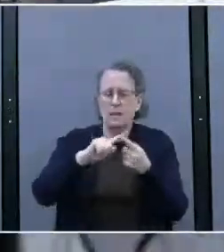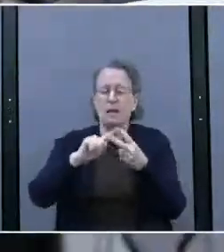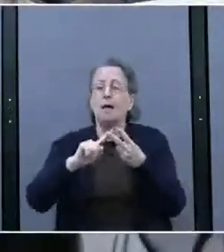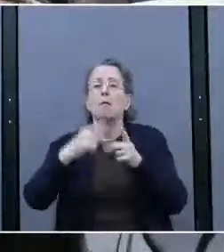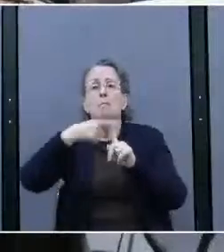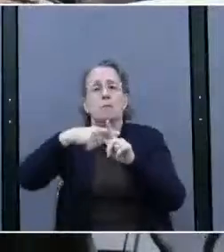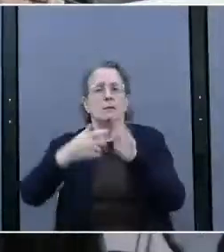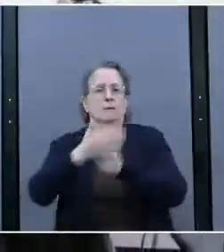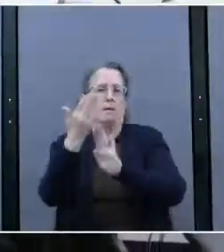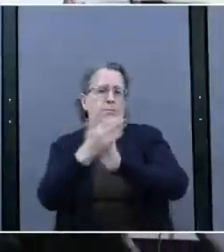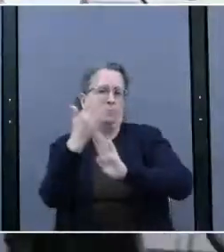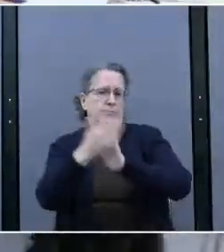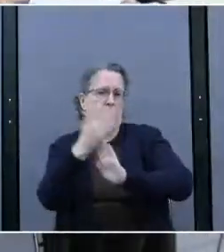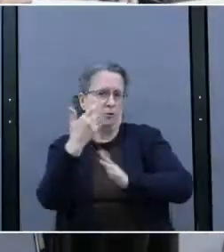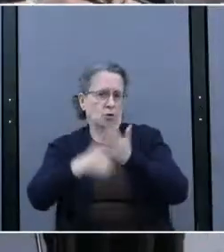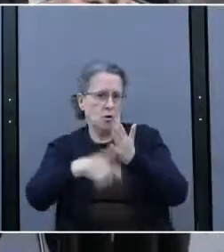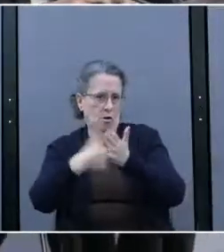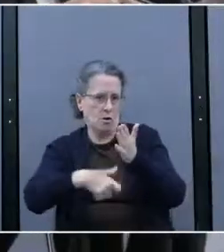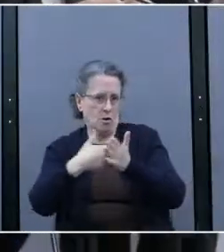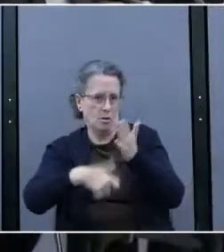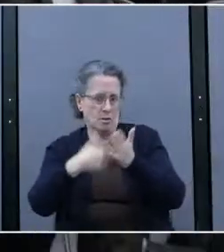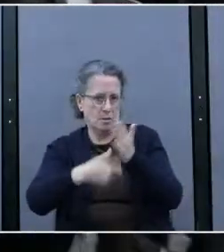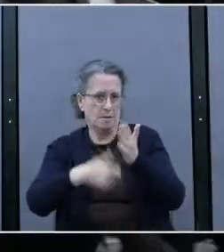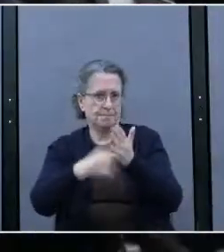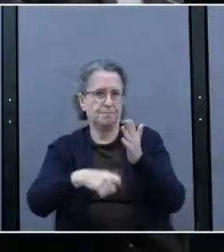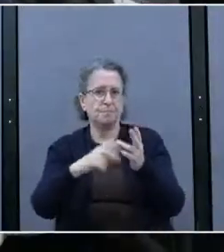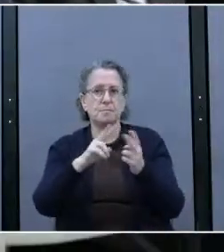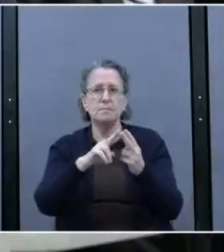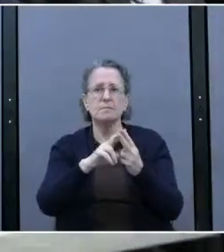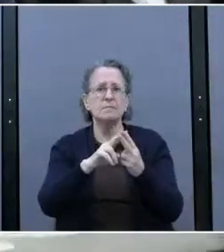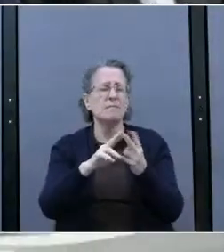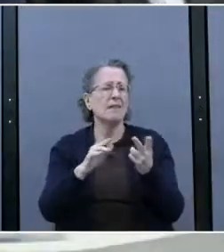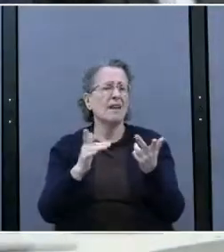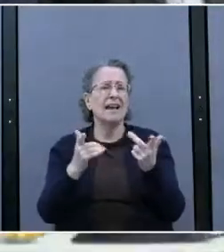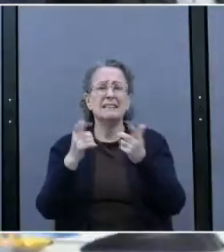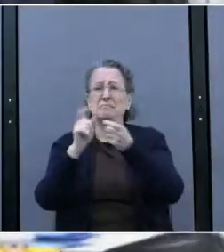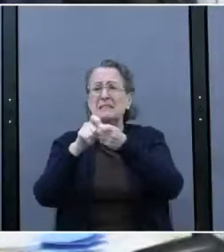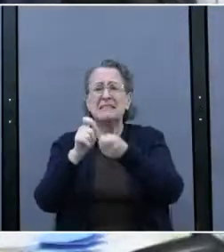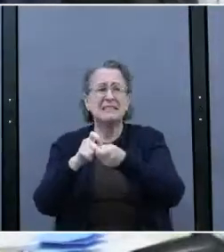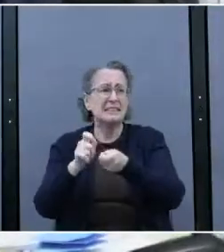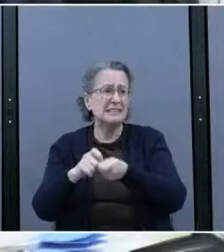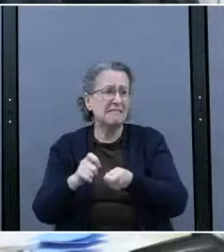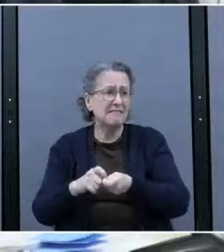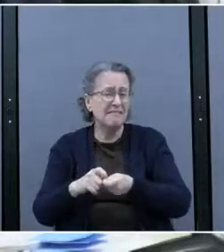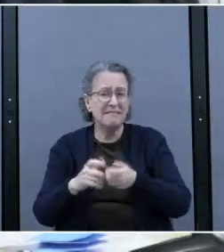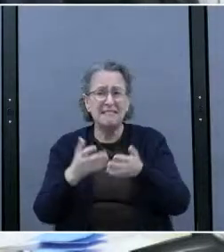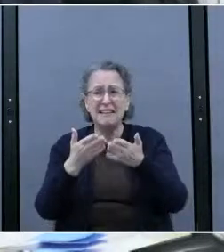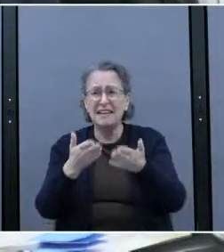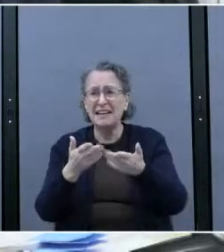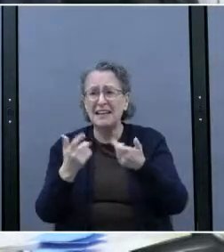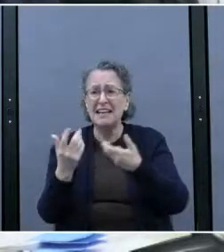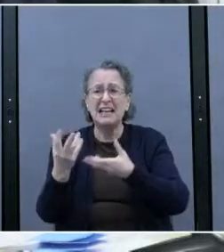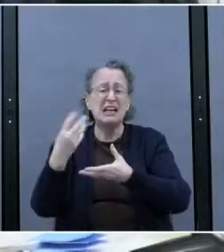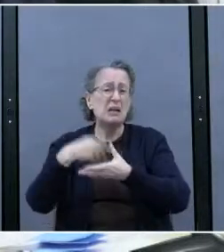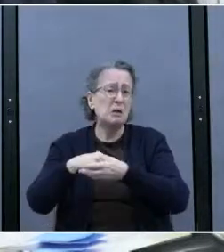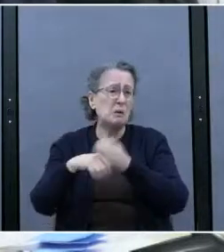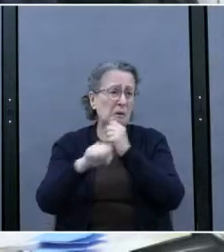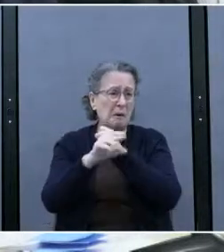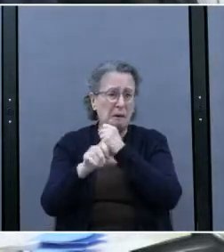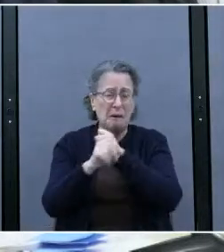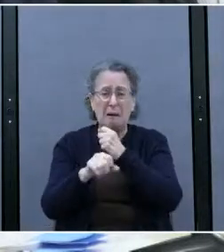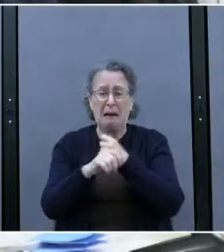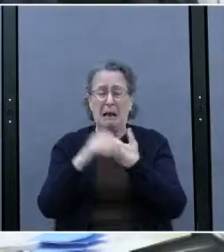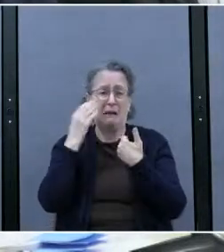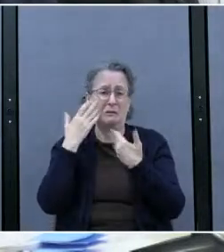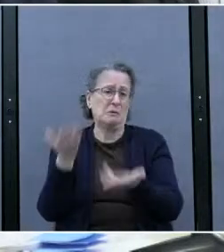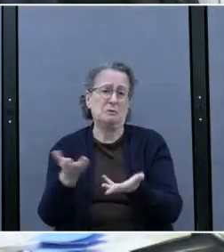the organization. I couldn't speak to whether this currently, I don't believe